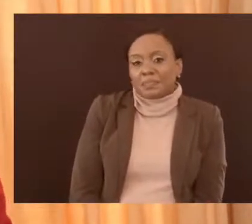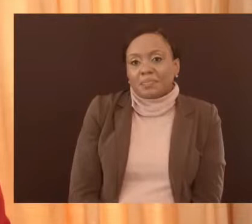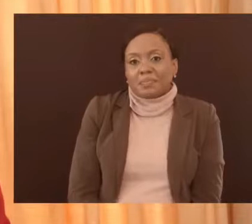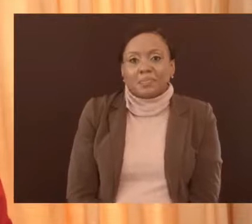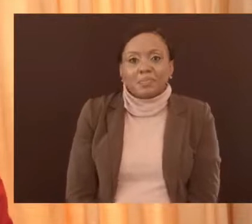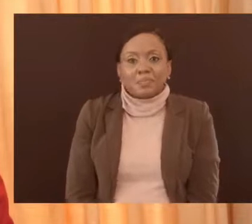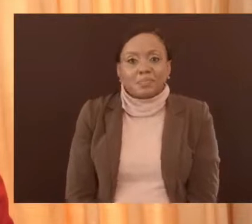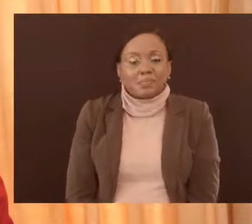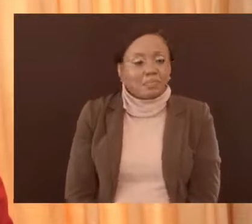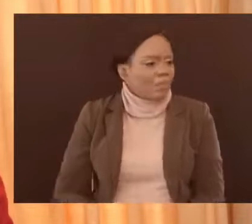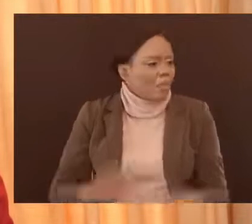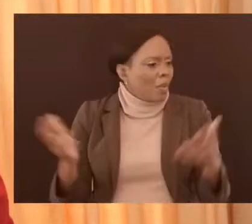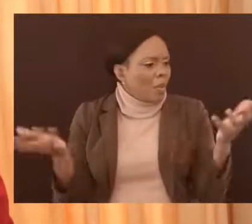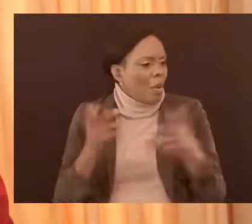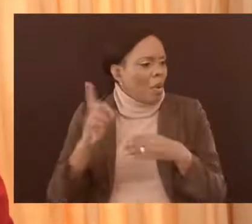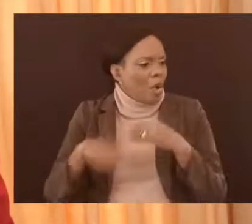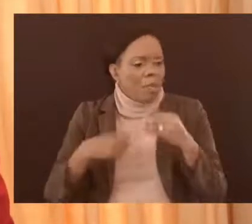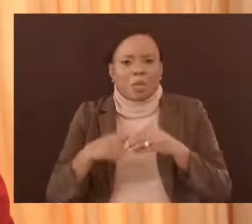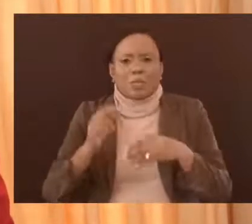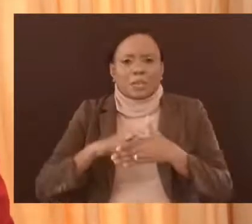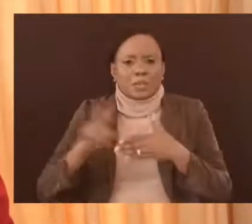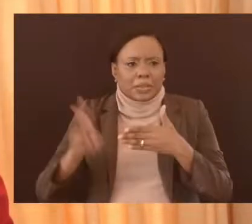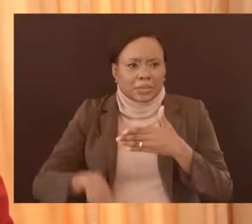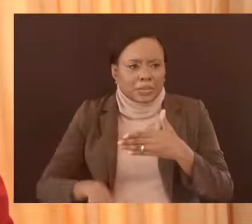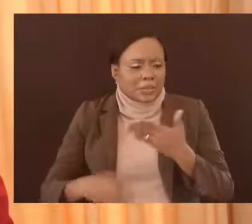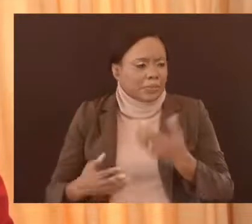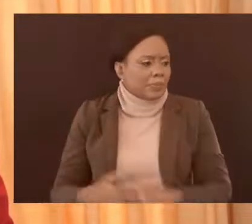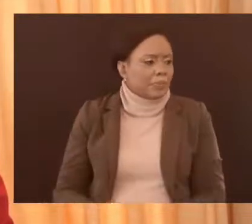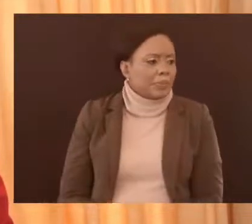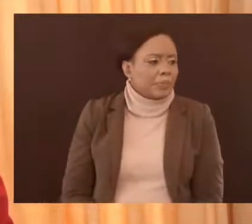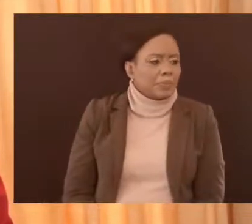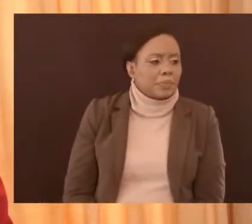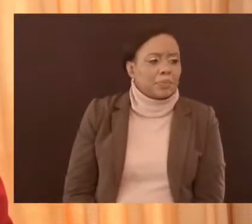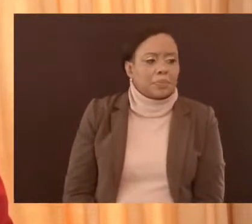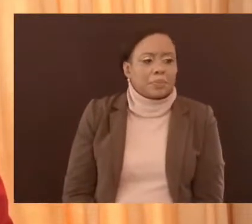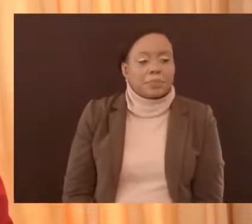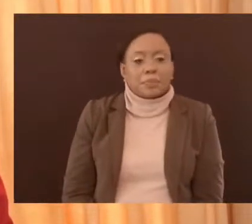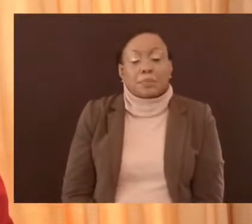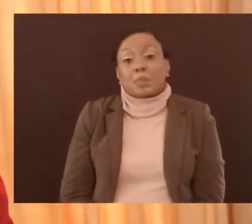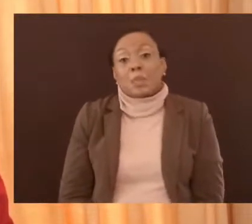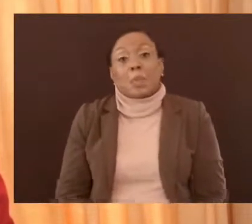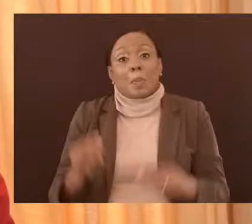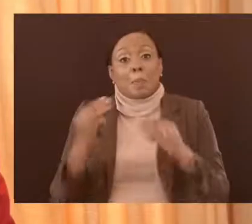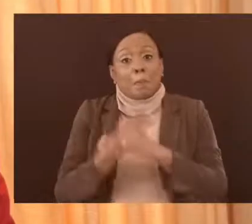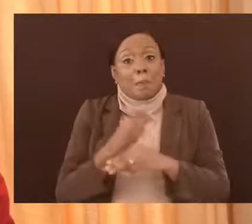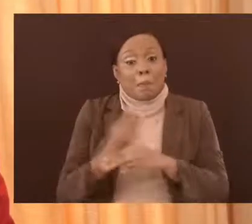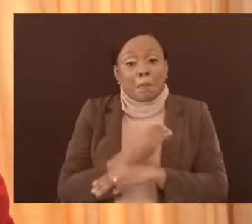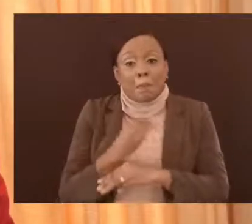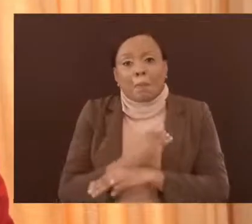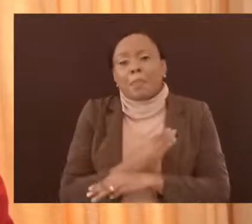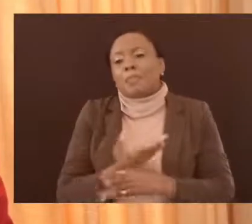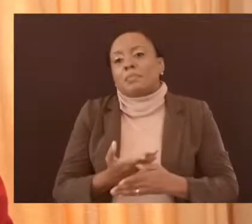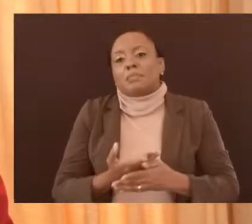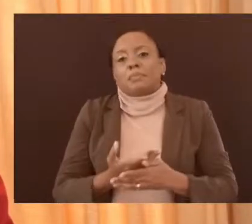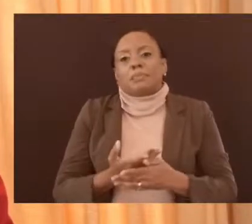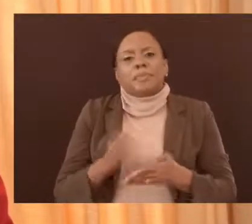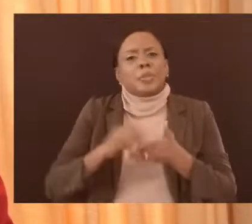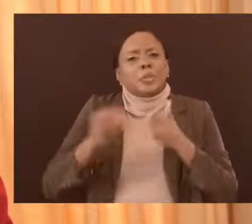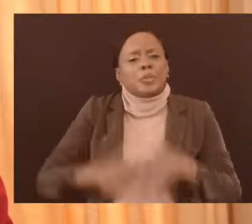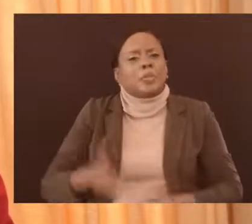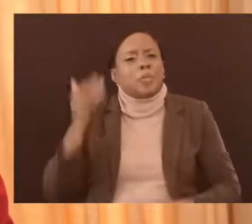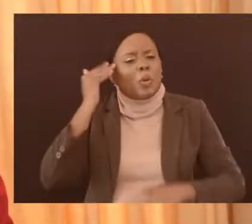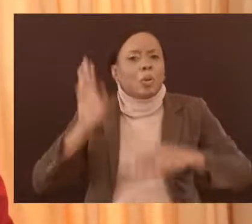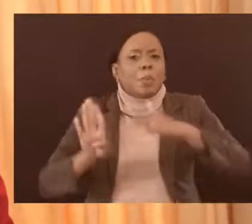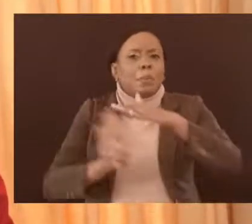What are our results showing? Our results are showing in mathematics that students demonstrate average knowledge of basic